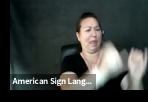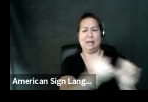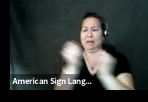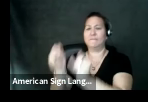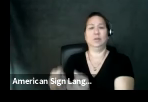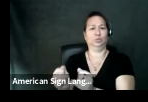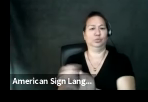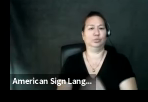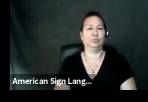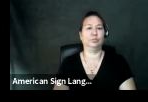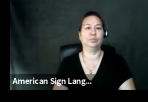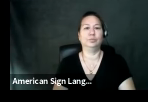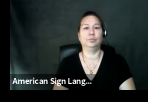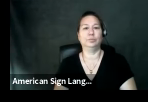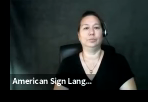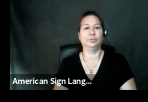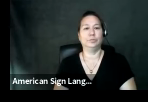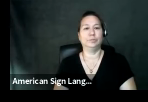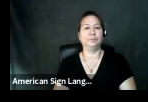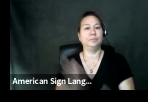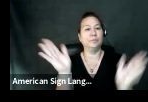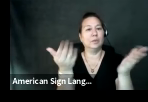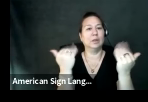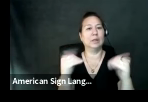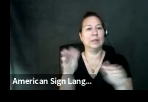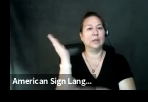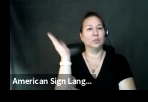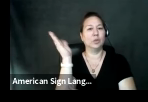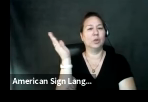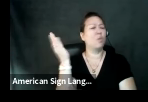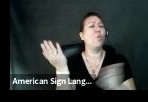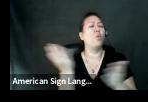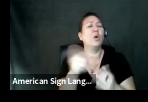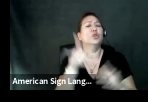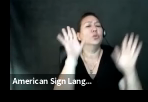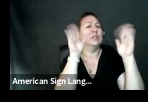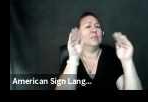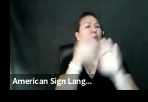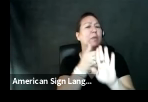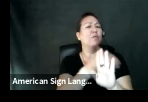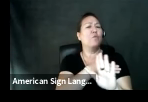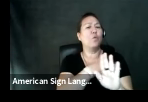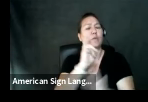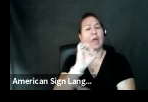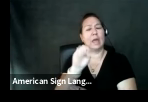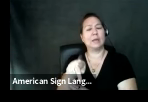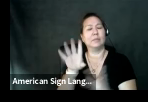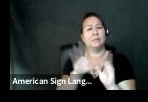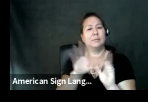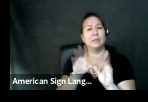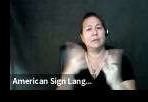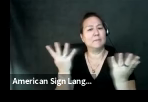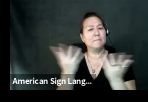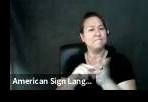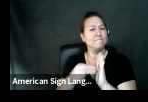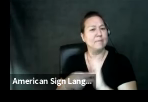So going to the next slide, what should you expect before that IEP meeting? So we know the IEP is coming